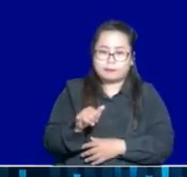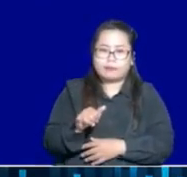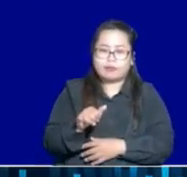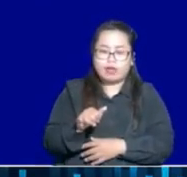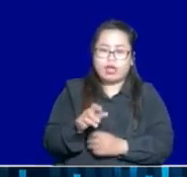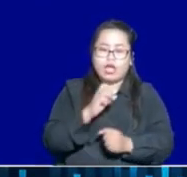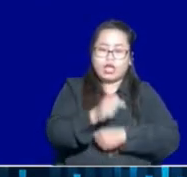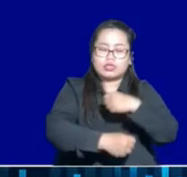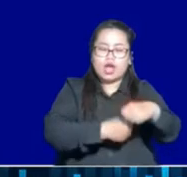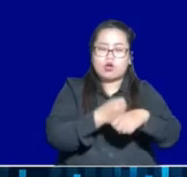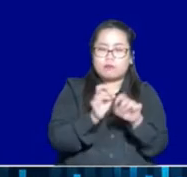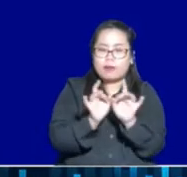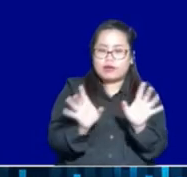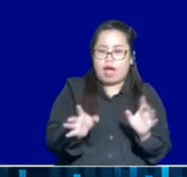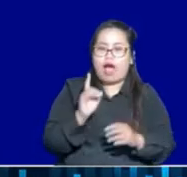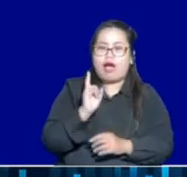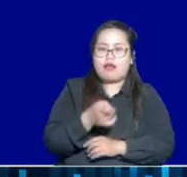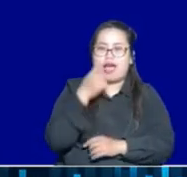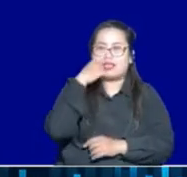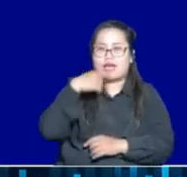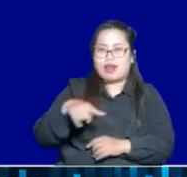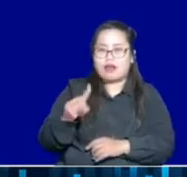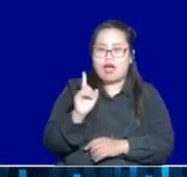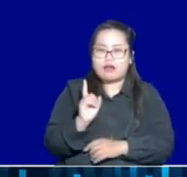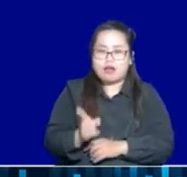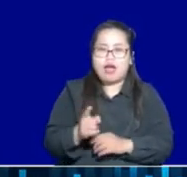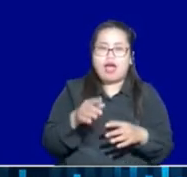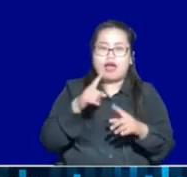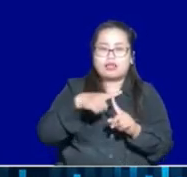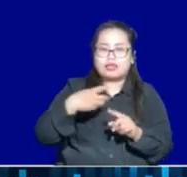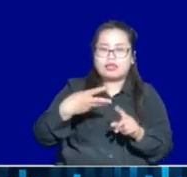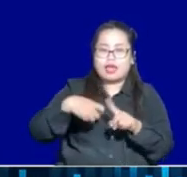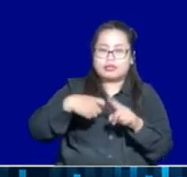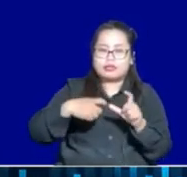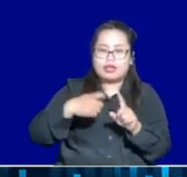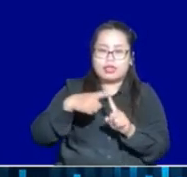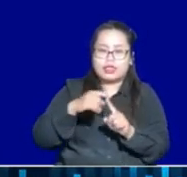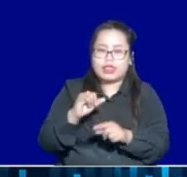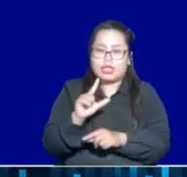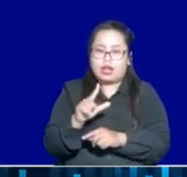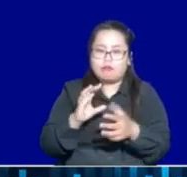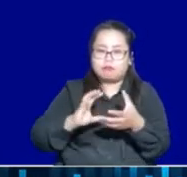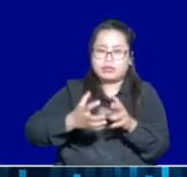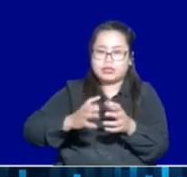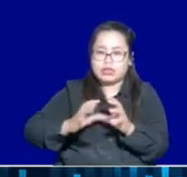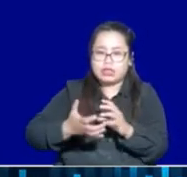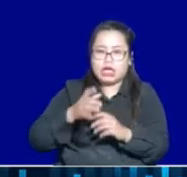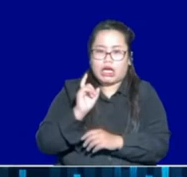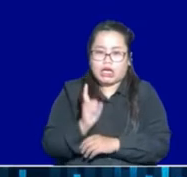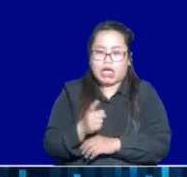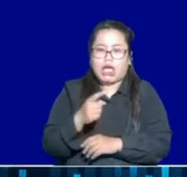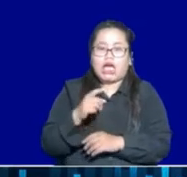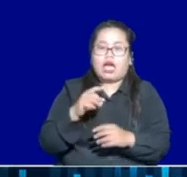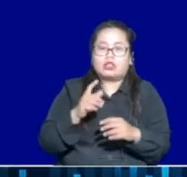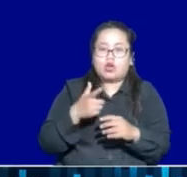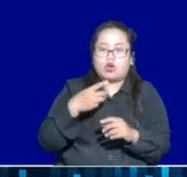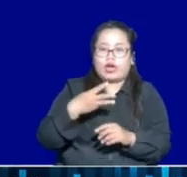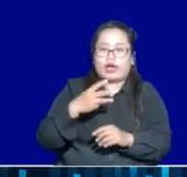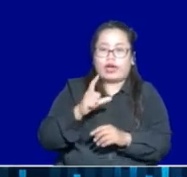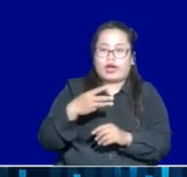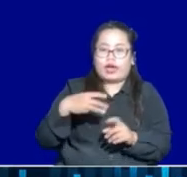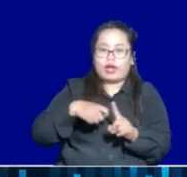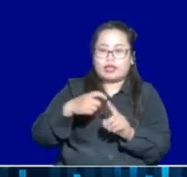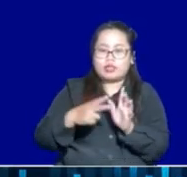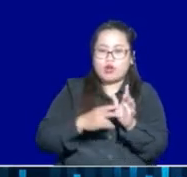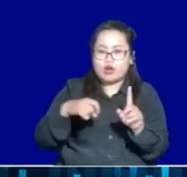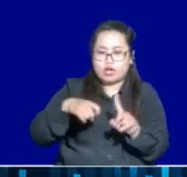into electronics and then into machinery. And again, sort of like abandoned textiles partially. They're still there, but not as